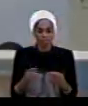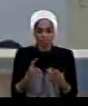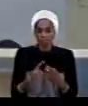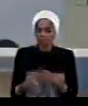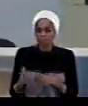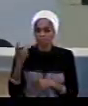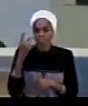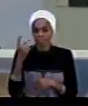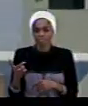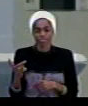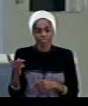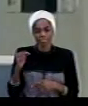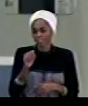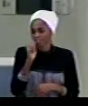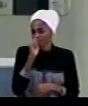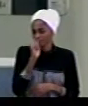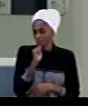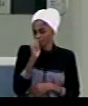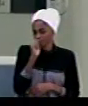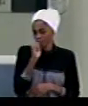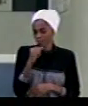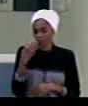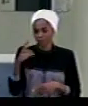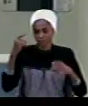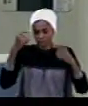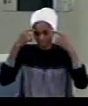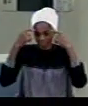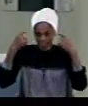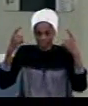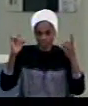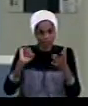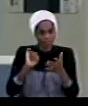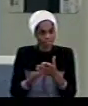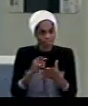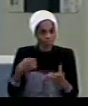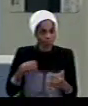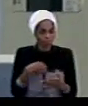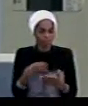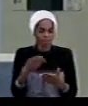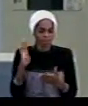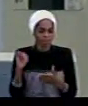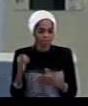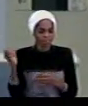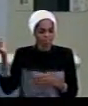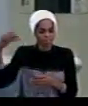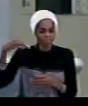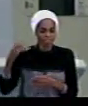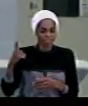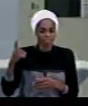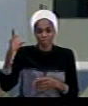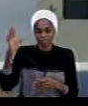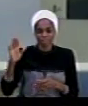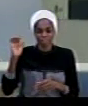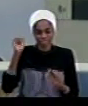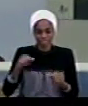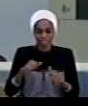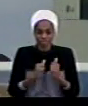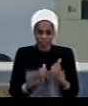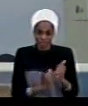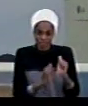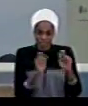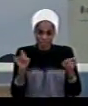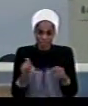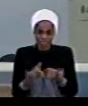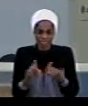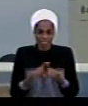the secret of his success so that we, by the grace of God, can follow the same path and be